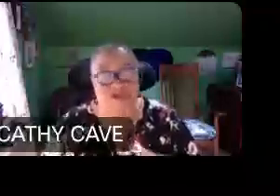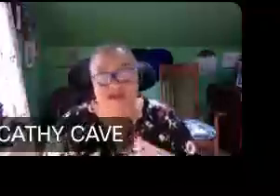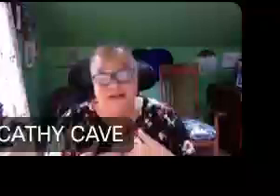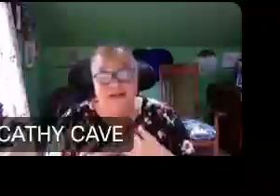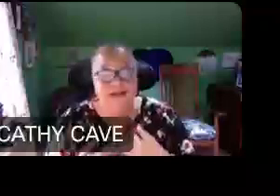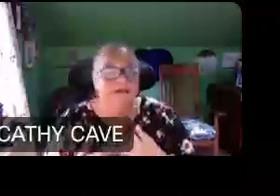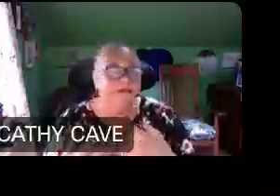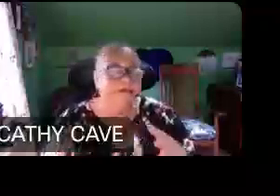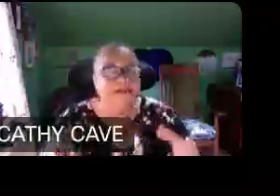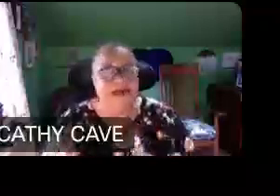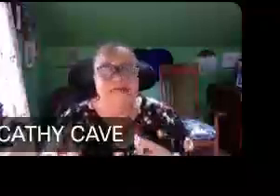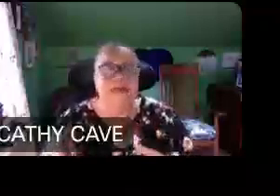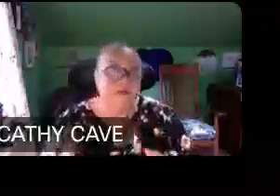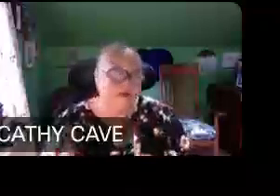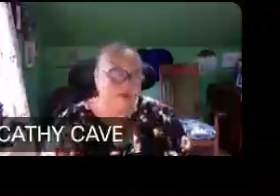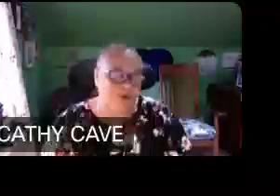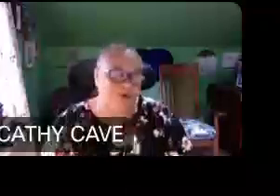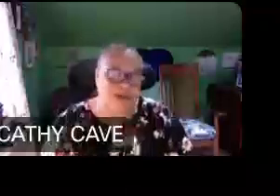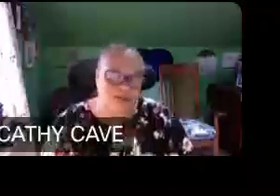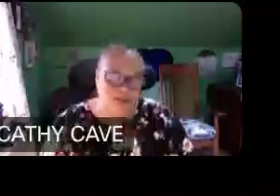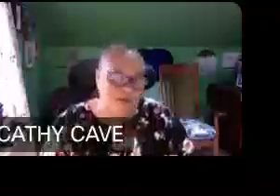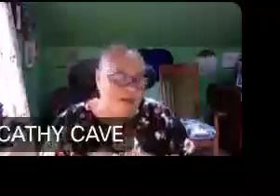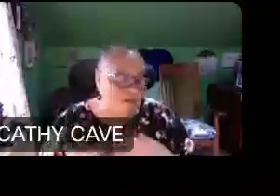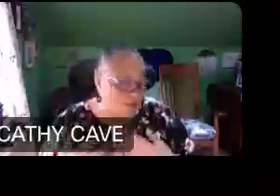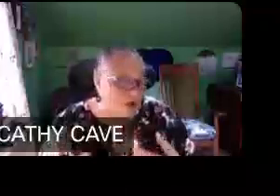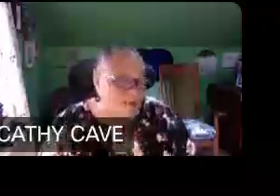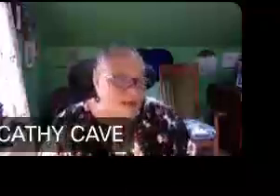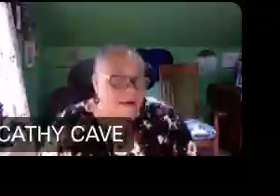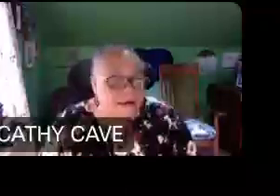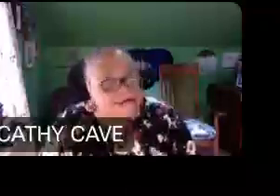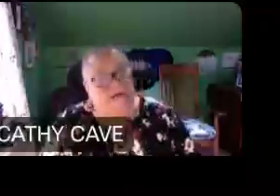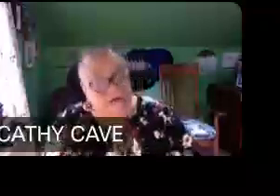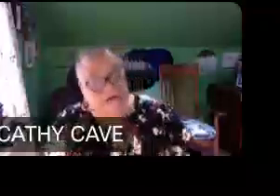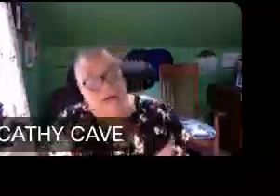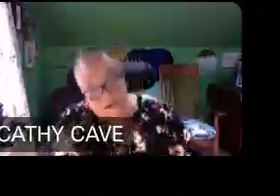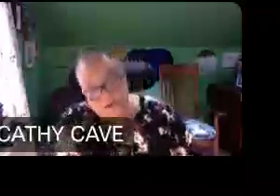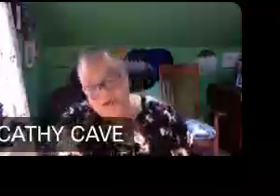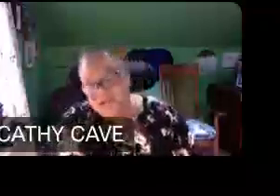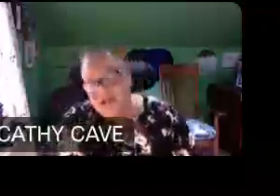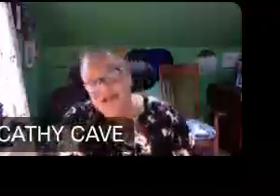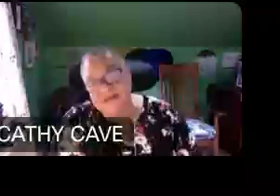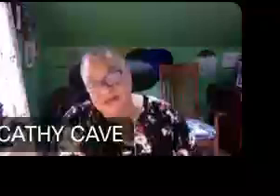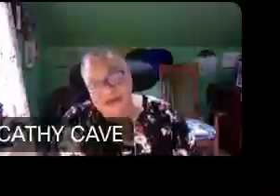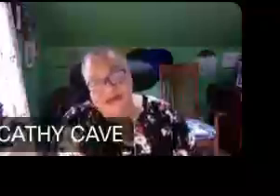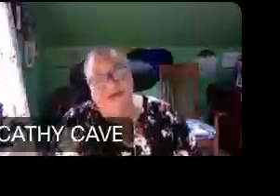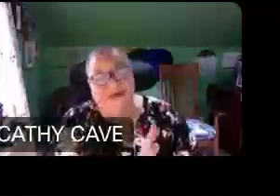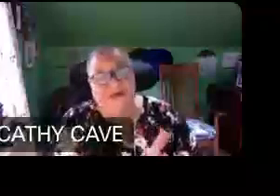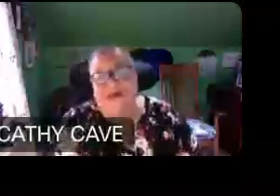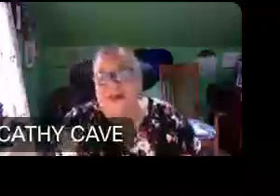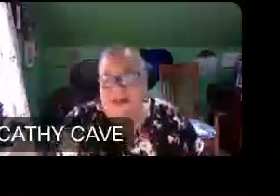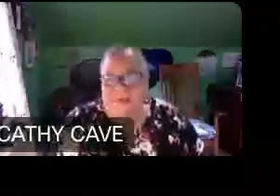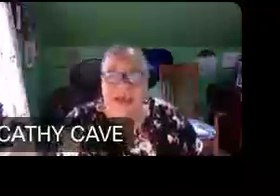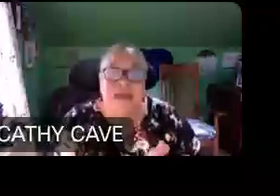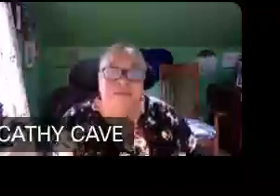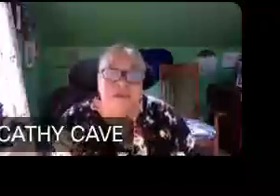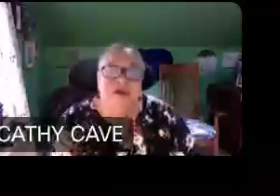especially if it's something that's happening within your program, you can talk about it as yes, that there was a challenge there. We